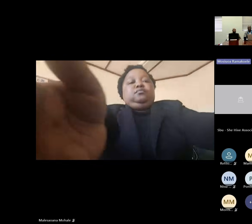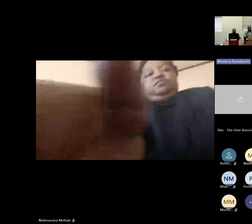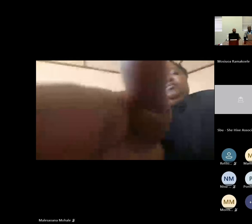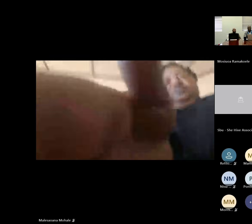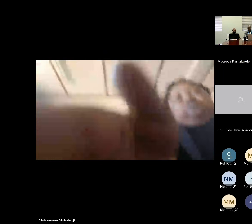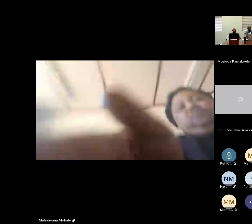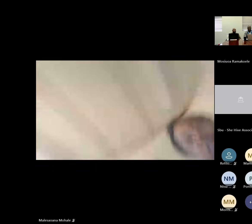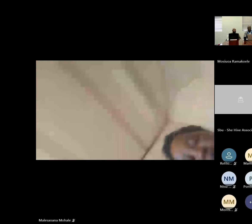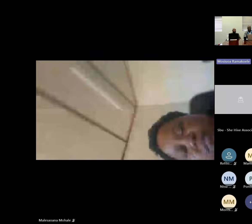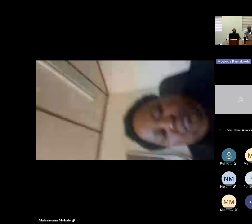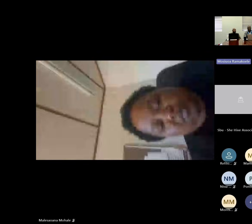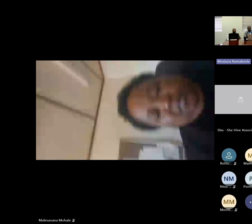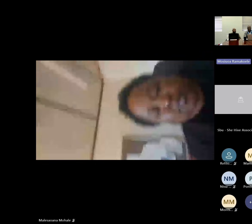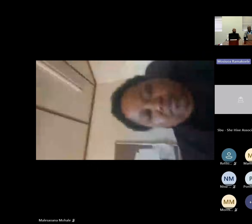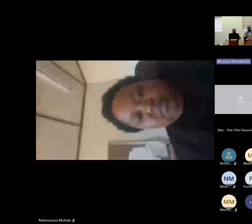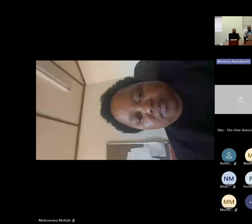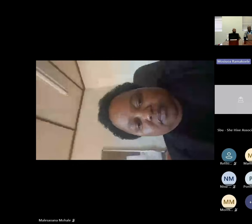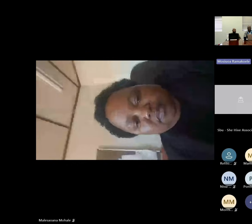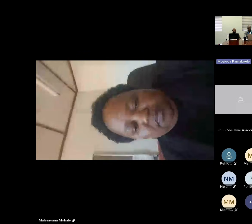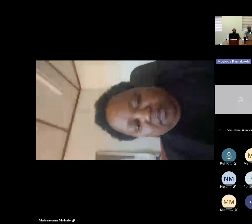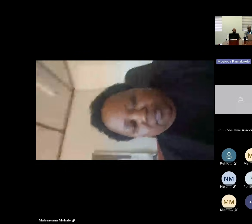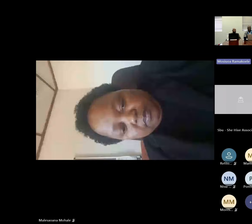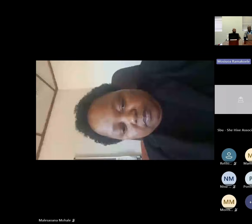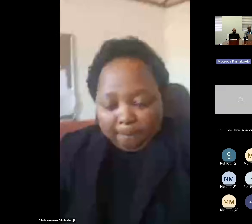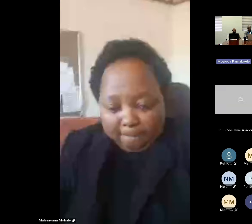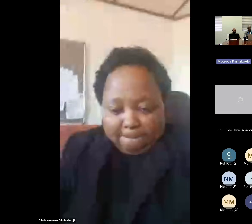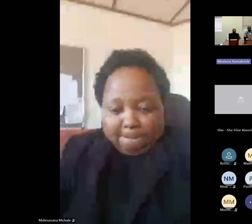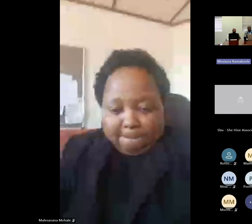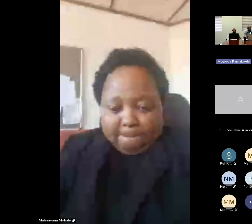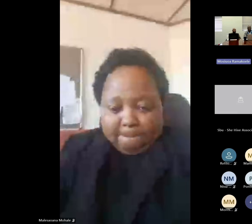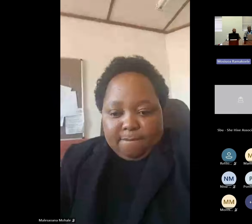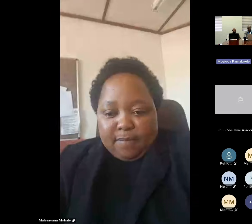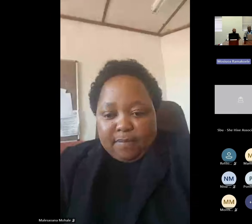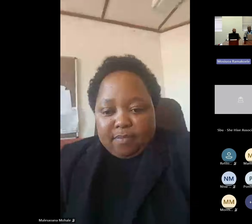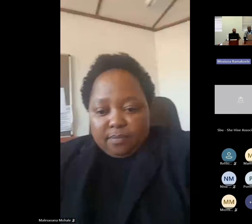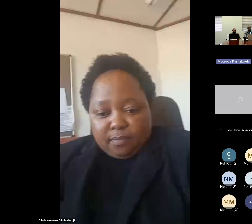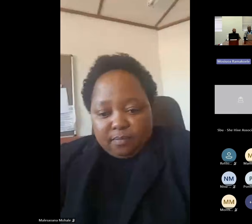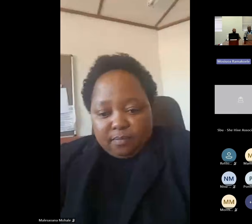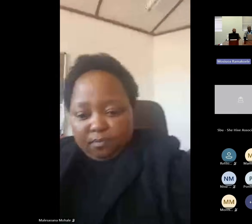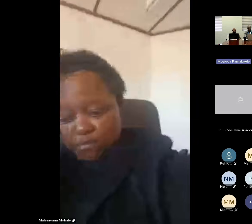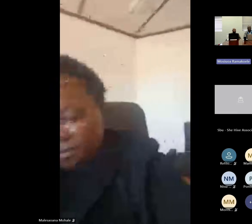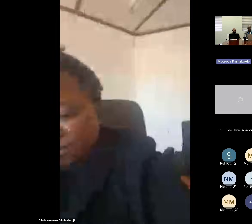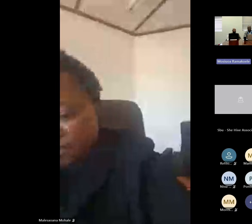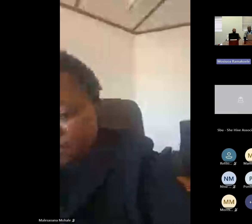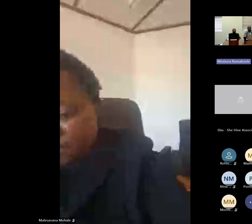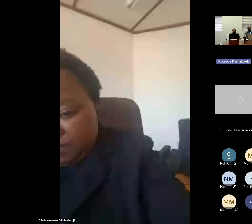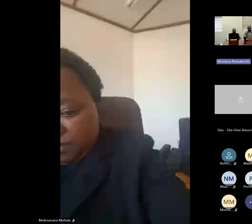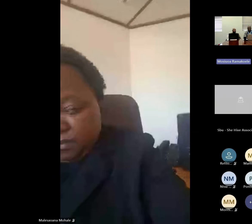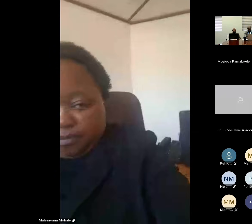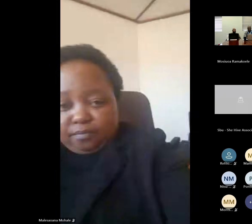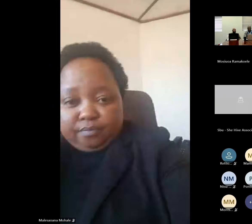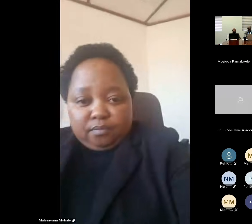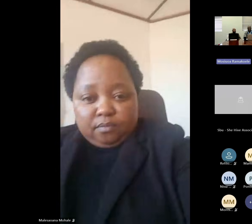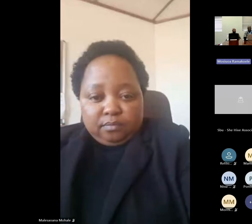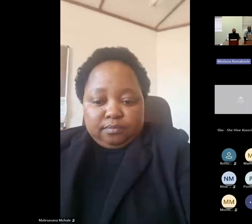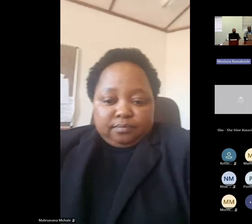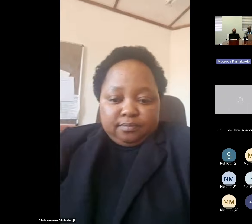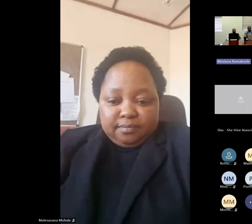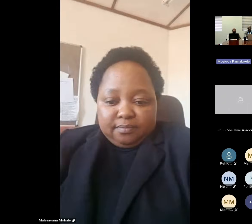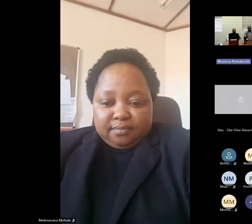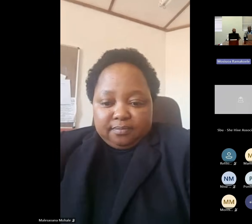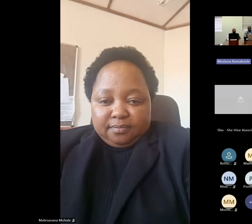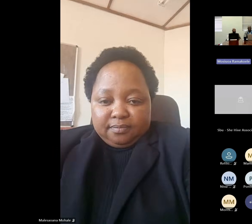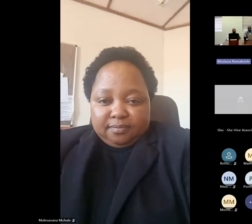We have run over the time that we promised that we would be